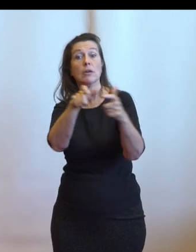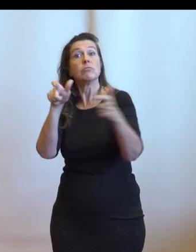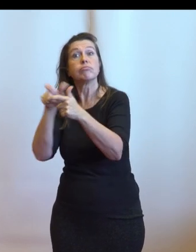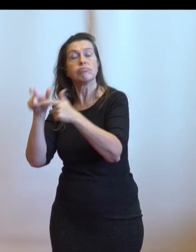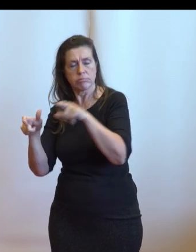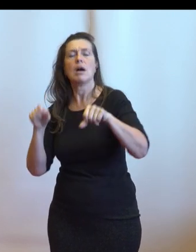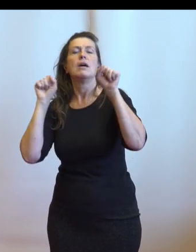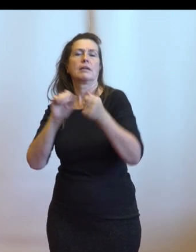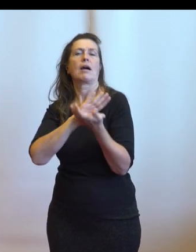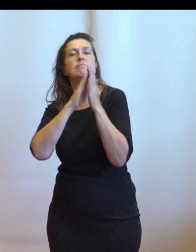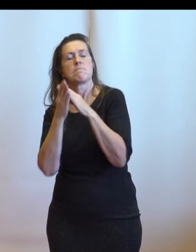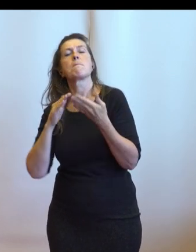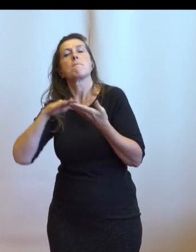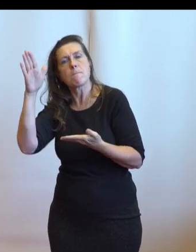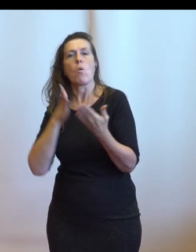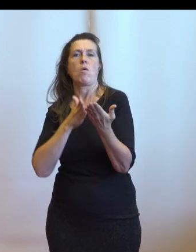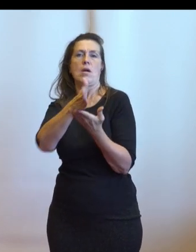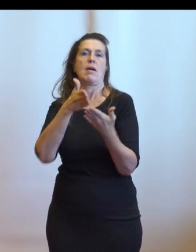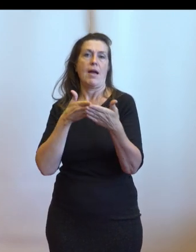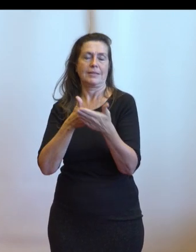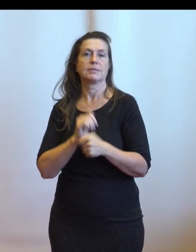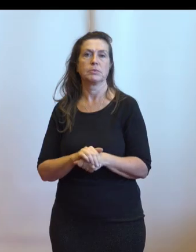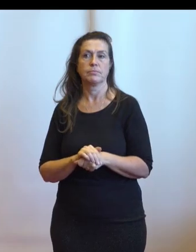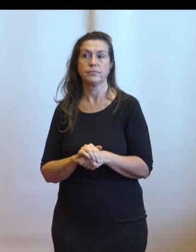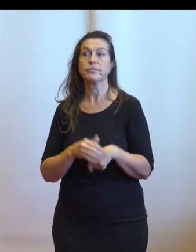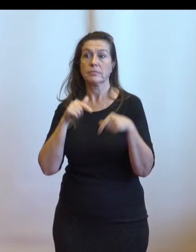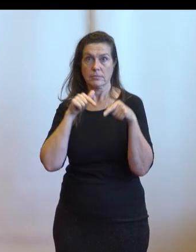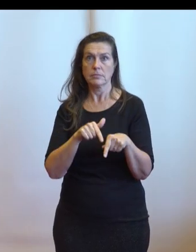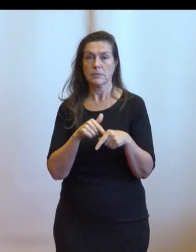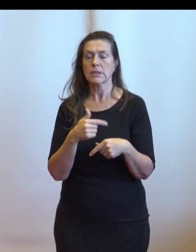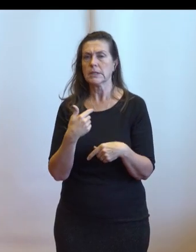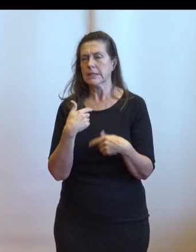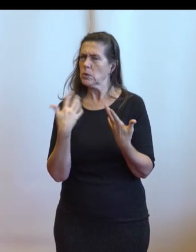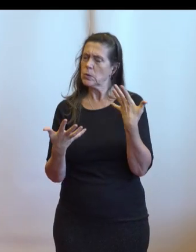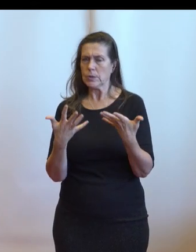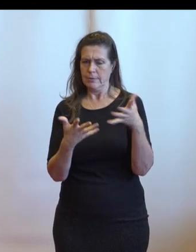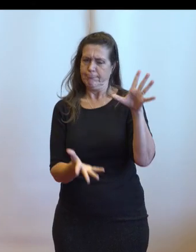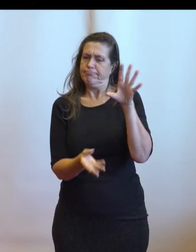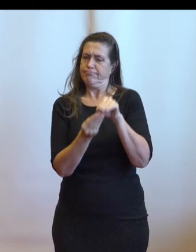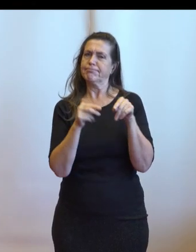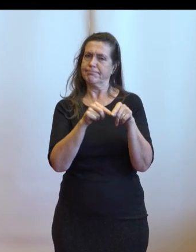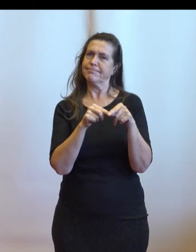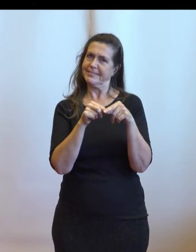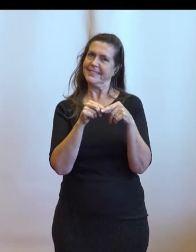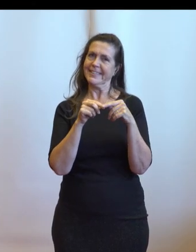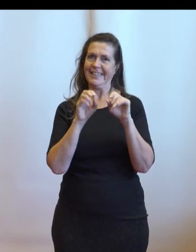more accessible technology. We've come up with this sort of phrasing recently, and I think it kind of sums up quite nicely what we do.